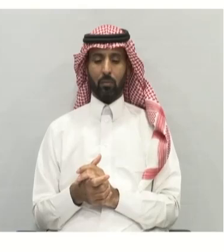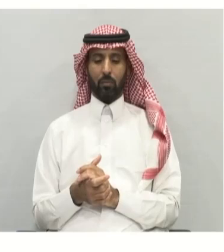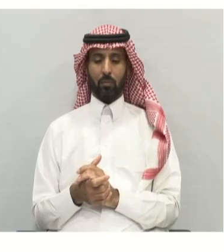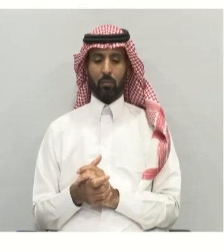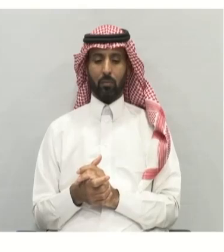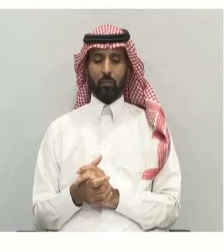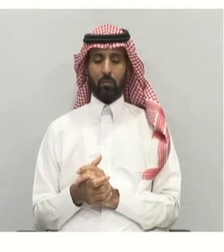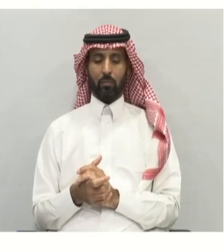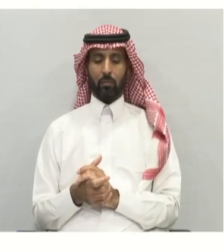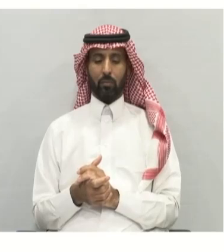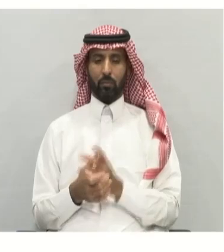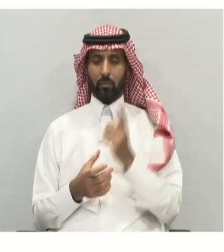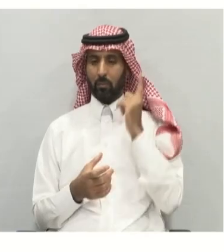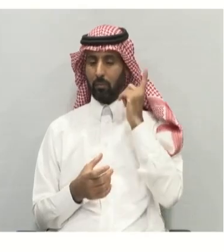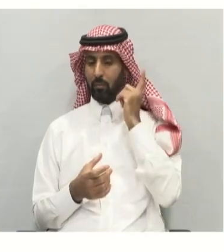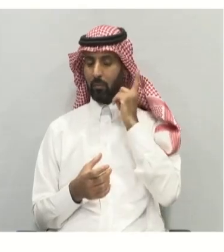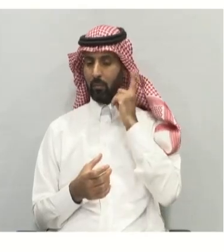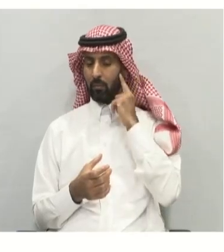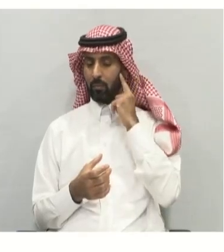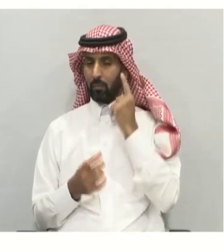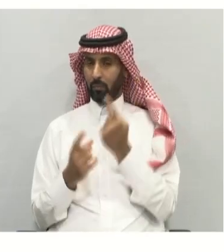After this, we have listened to a